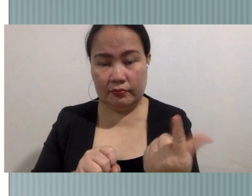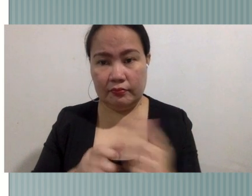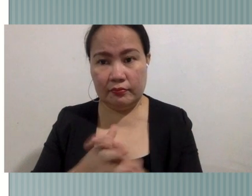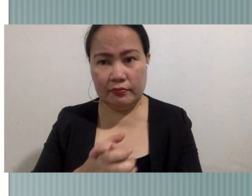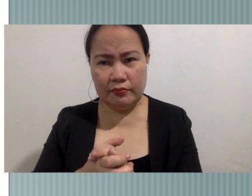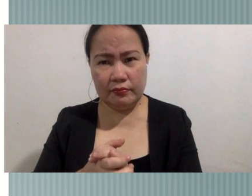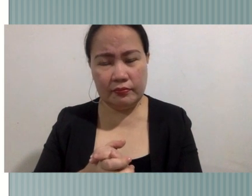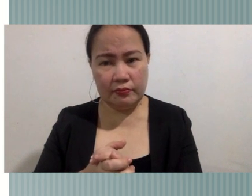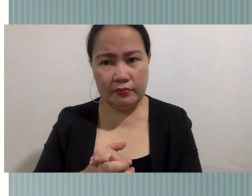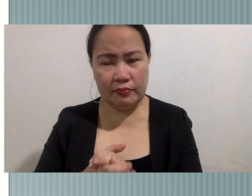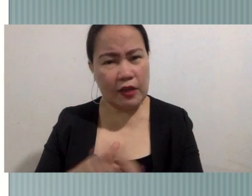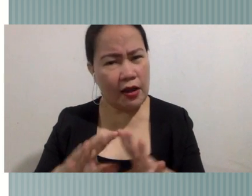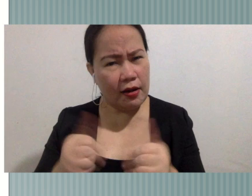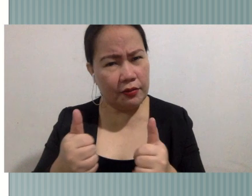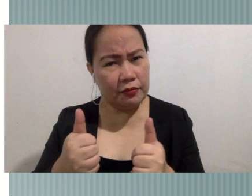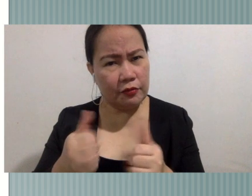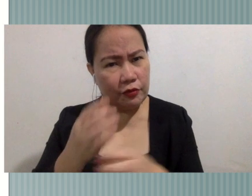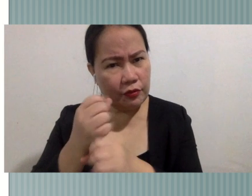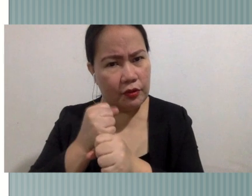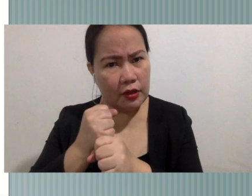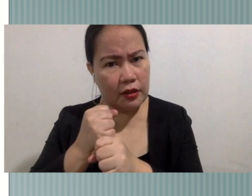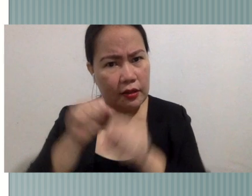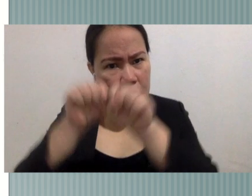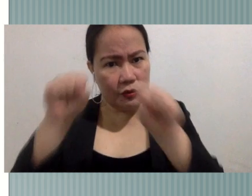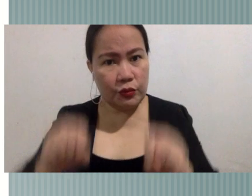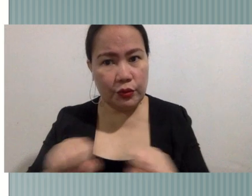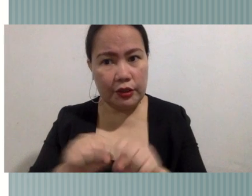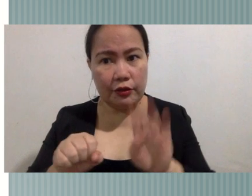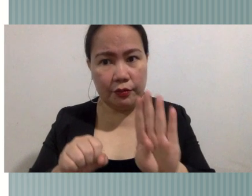paano natin kukunin ang square of binomial niyan?